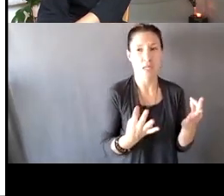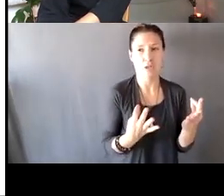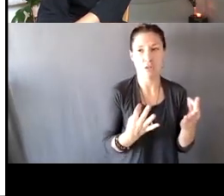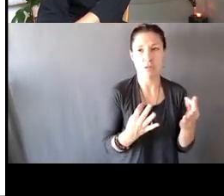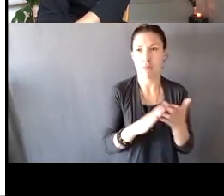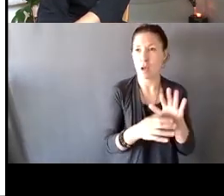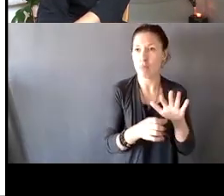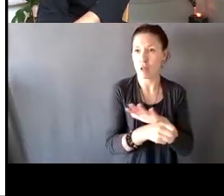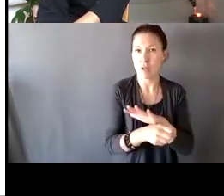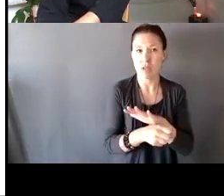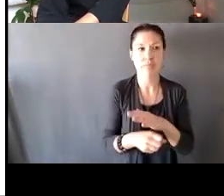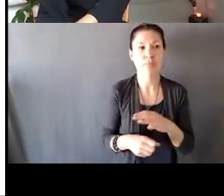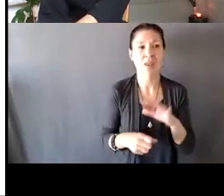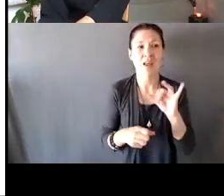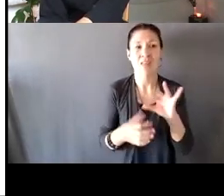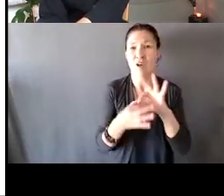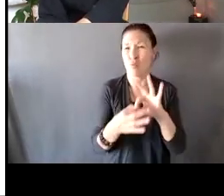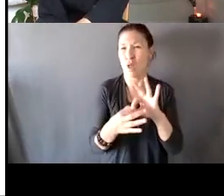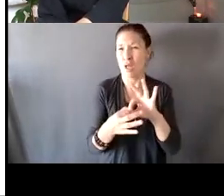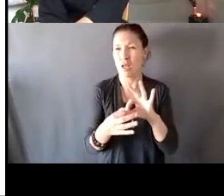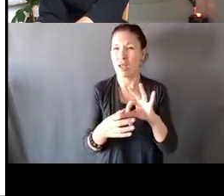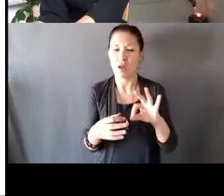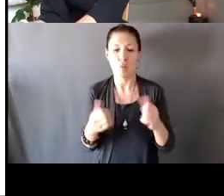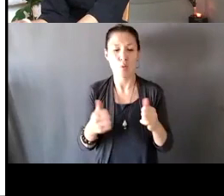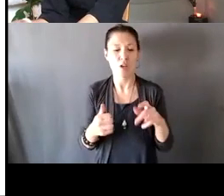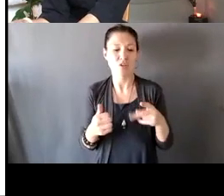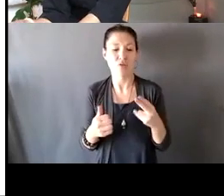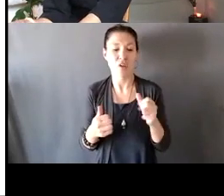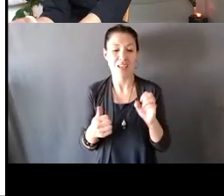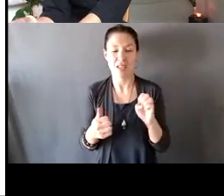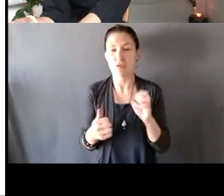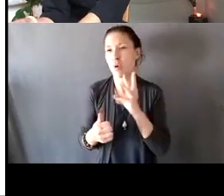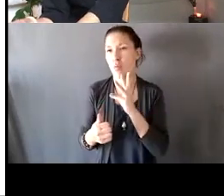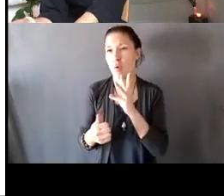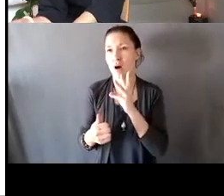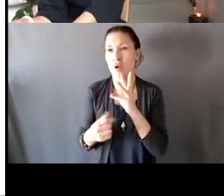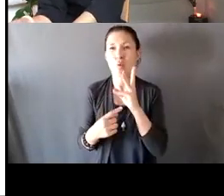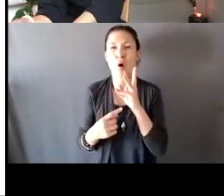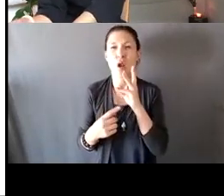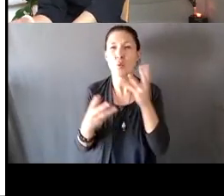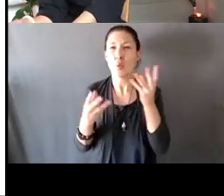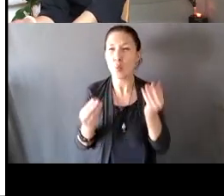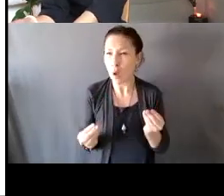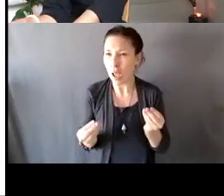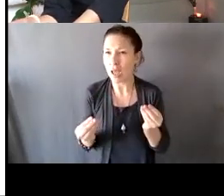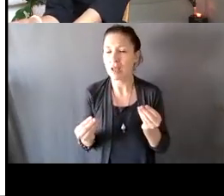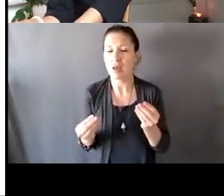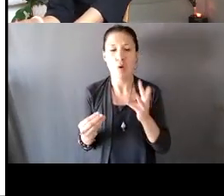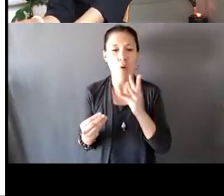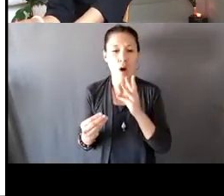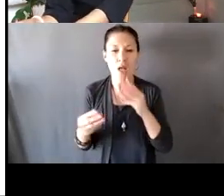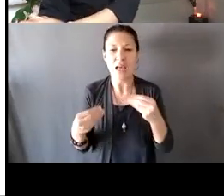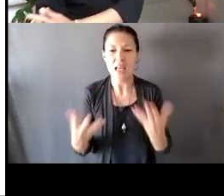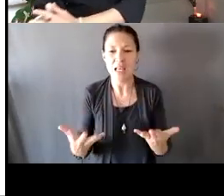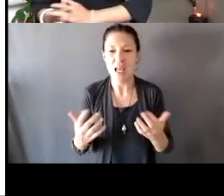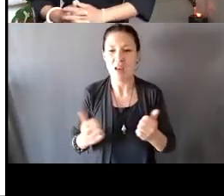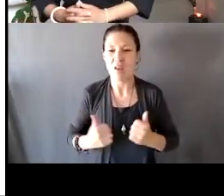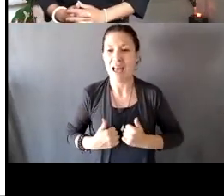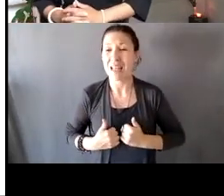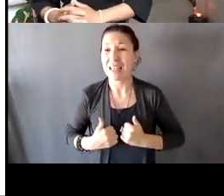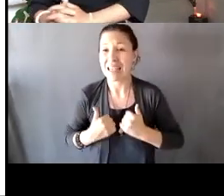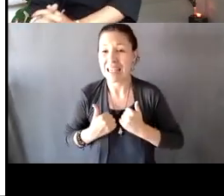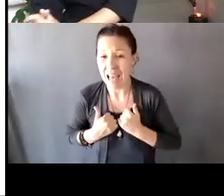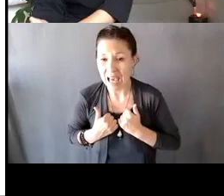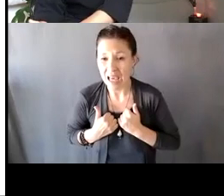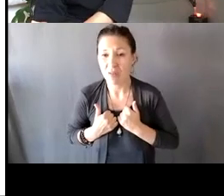the phase of water, the water being associated to moisture, so life-giving essence, sexual essence. And with